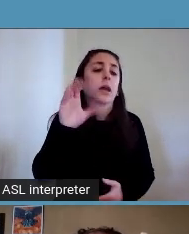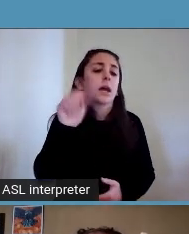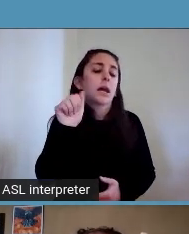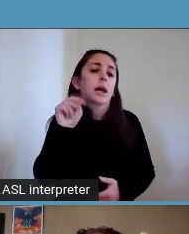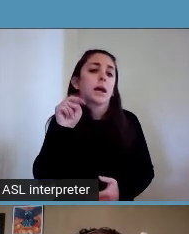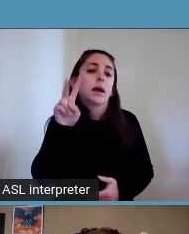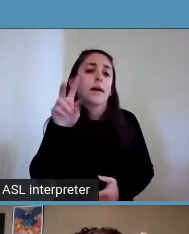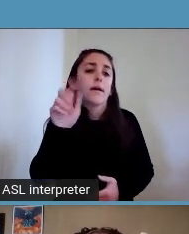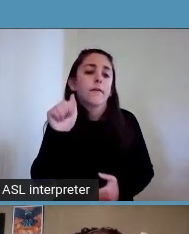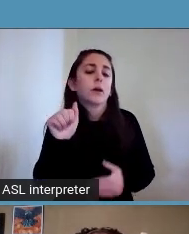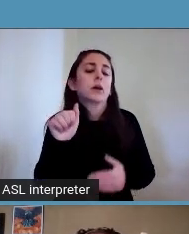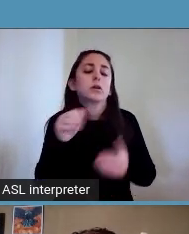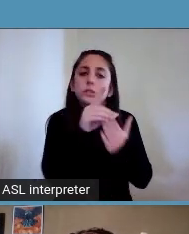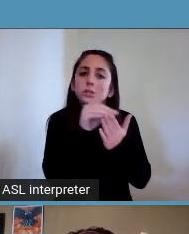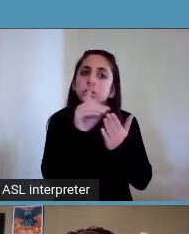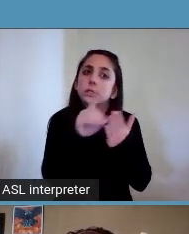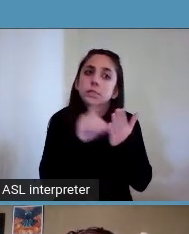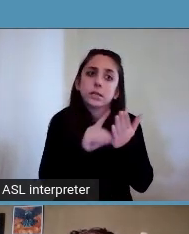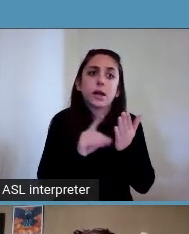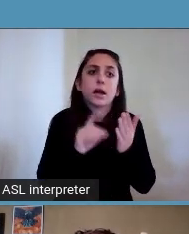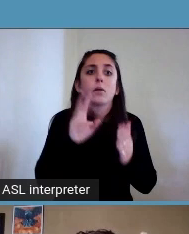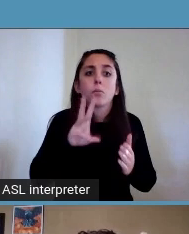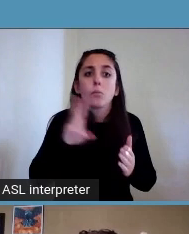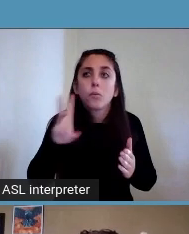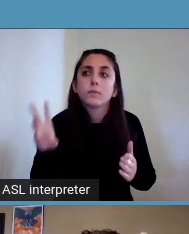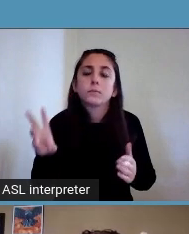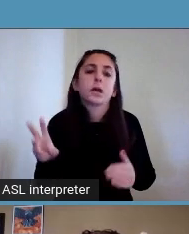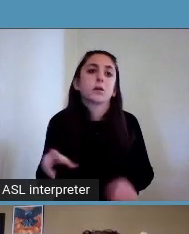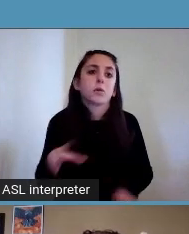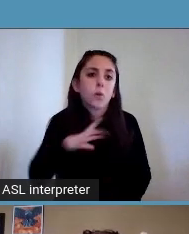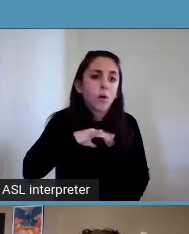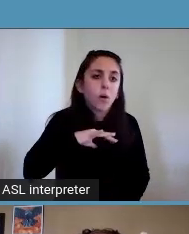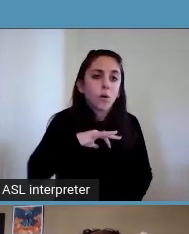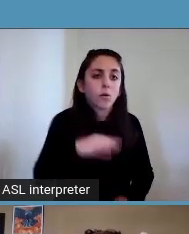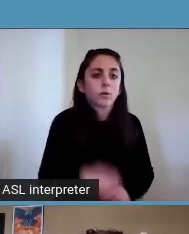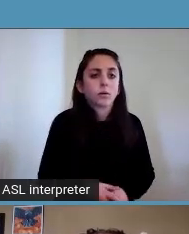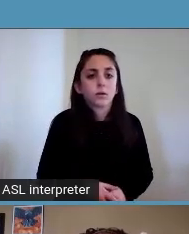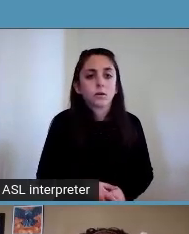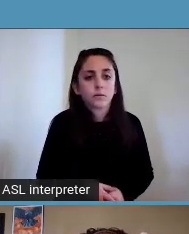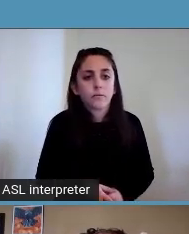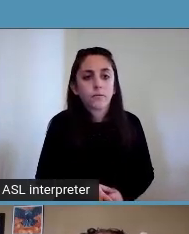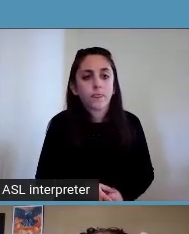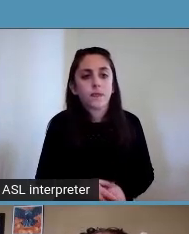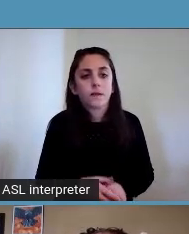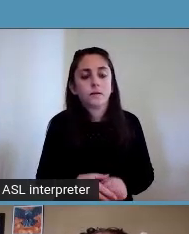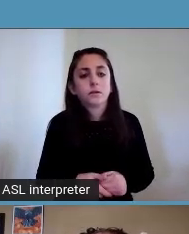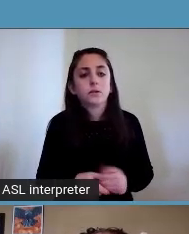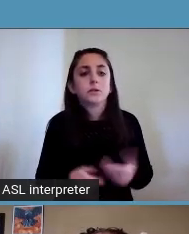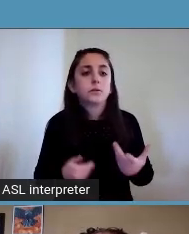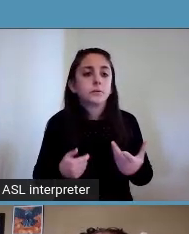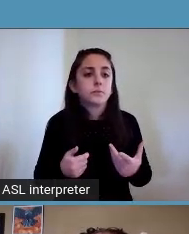where she can put the title of the event and the date and everything right on top of the picture.